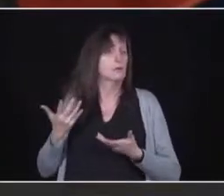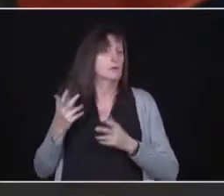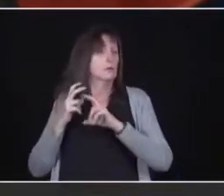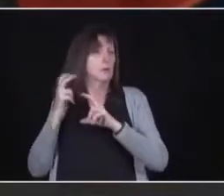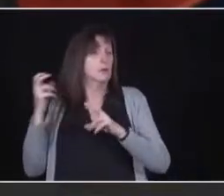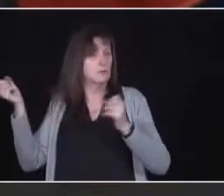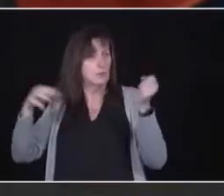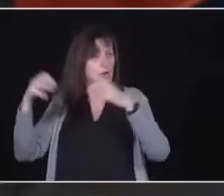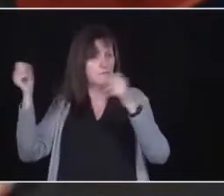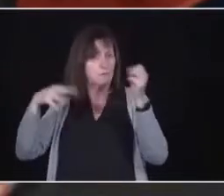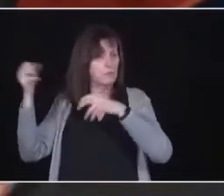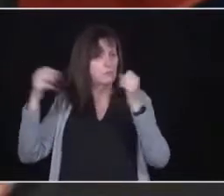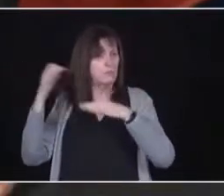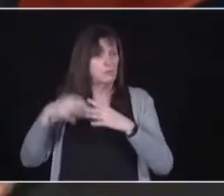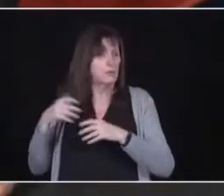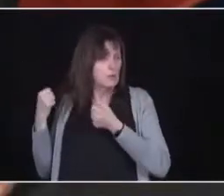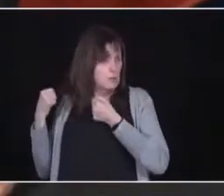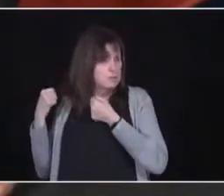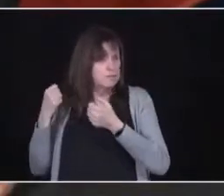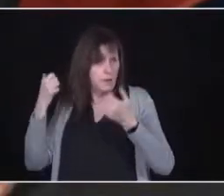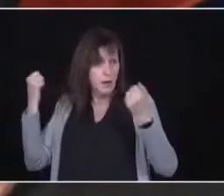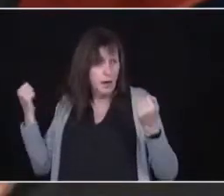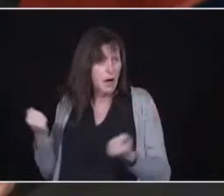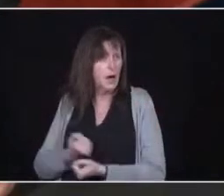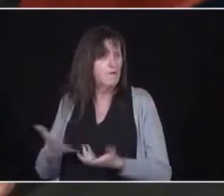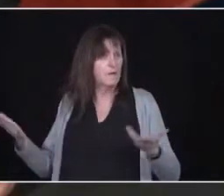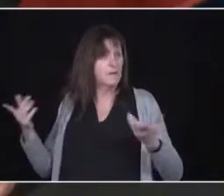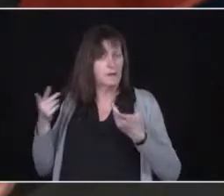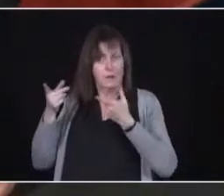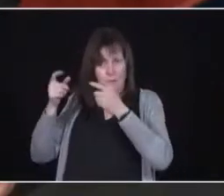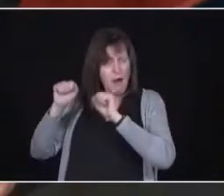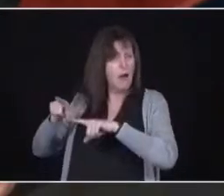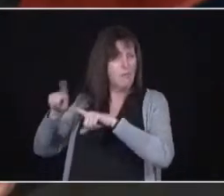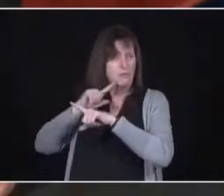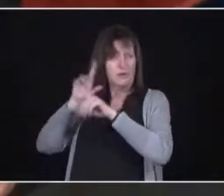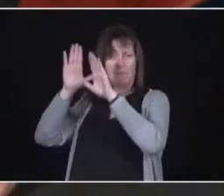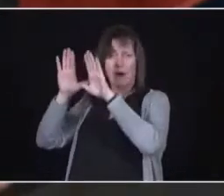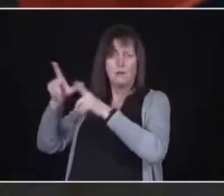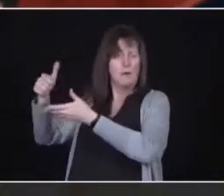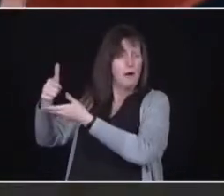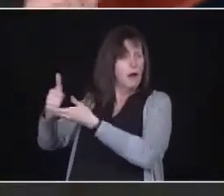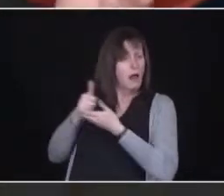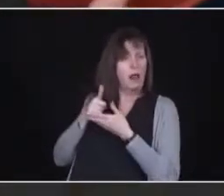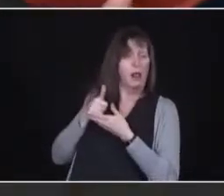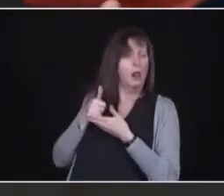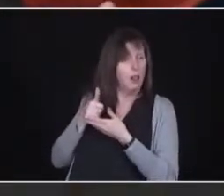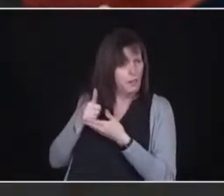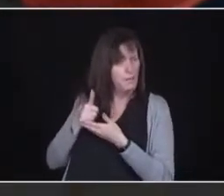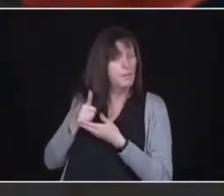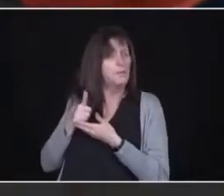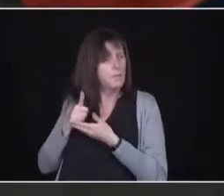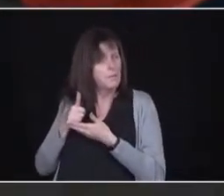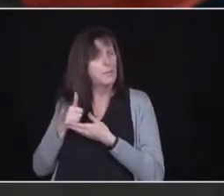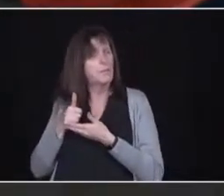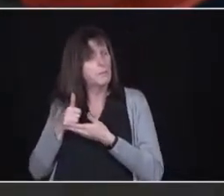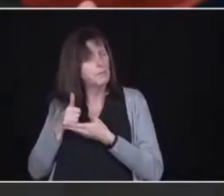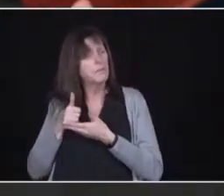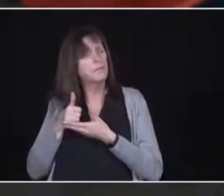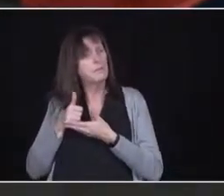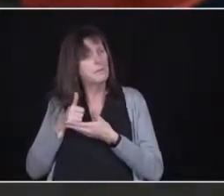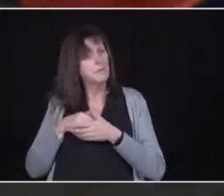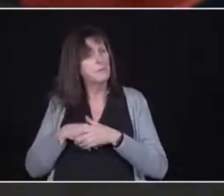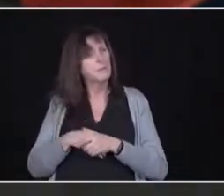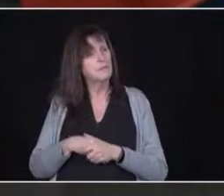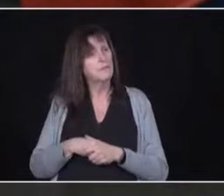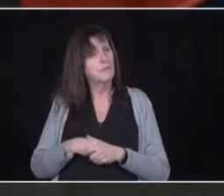sending us anything we can. They're a phenomenal group of premiers. Look what's happening out in